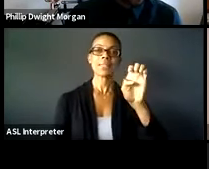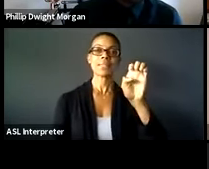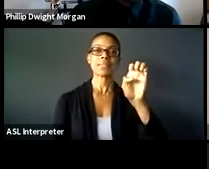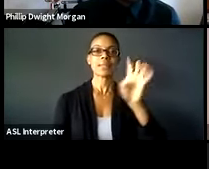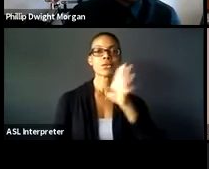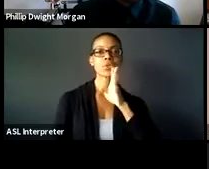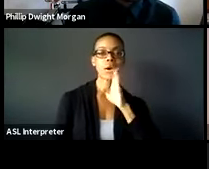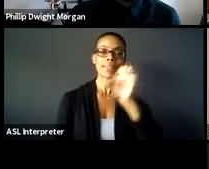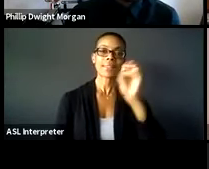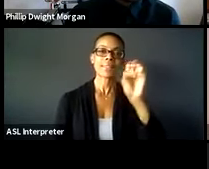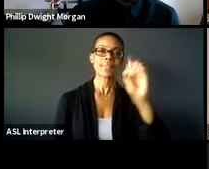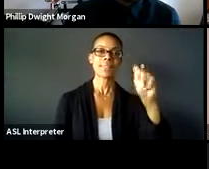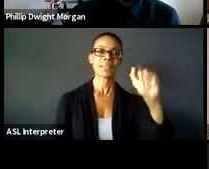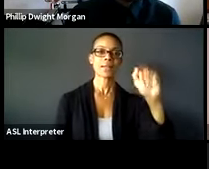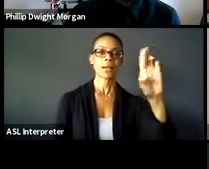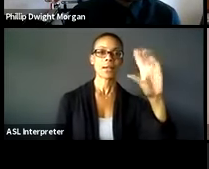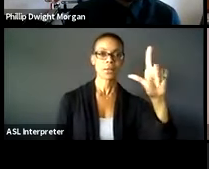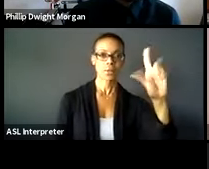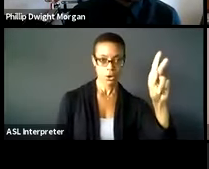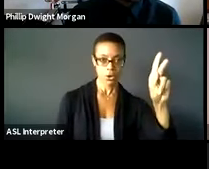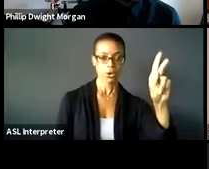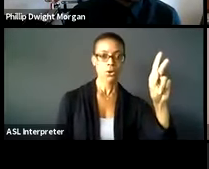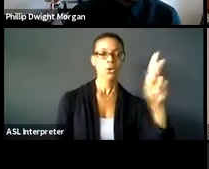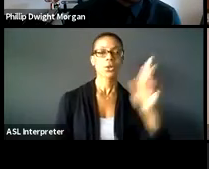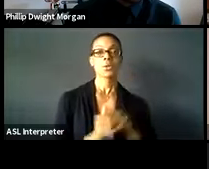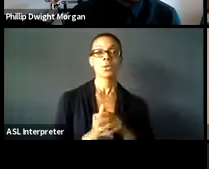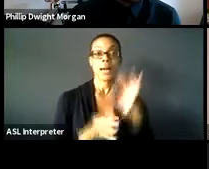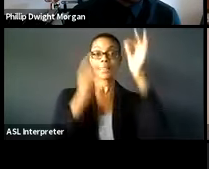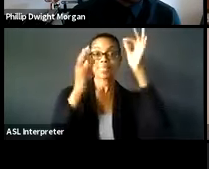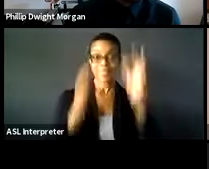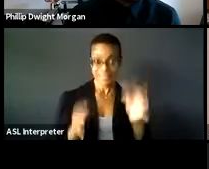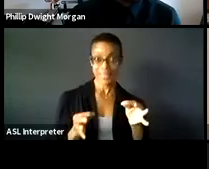And I decided on air